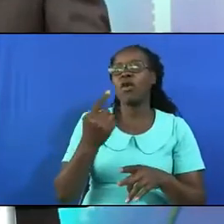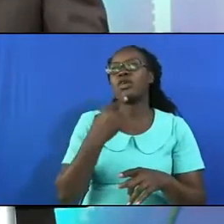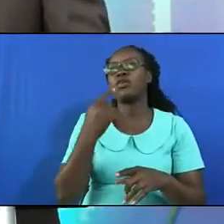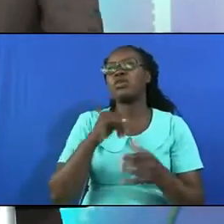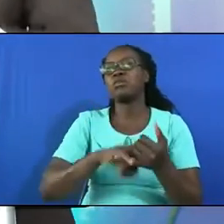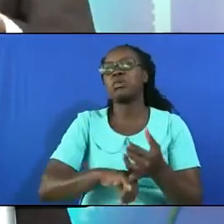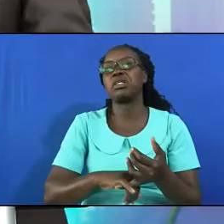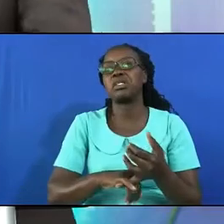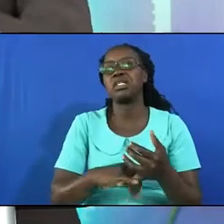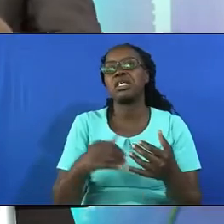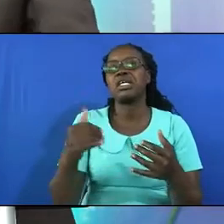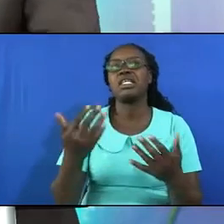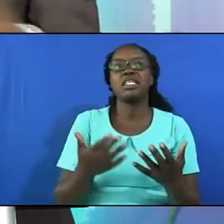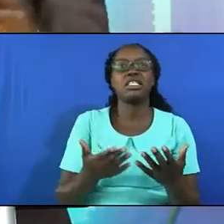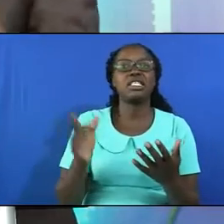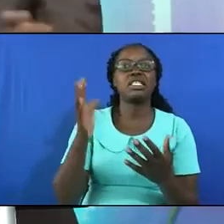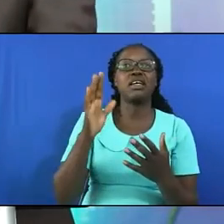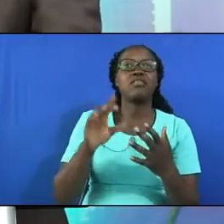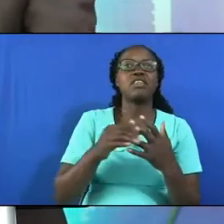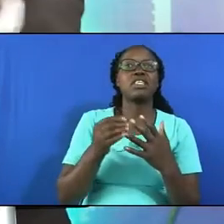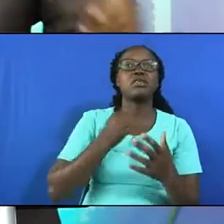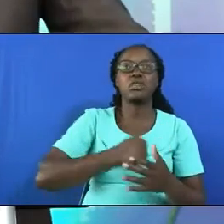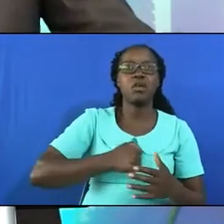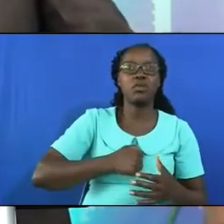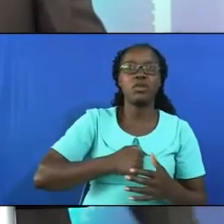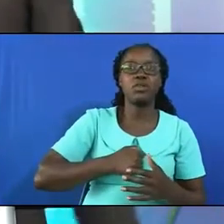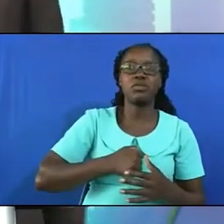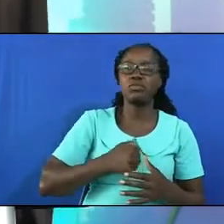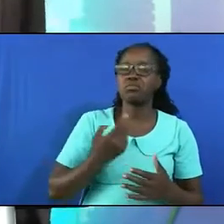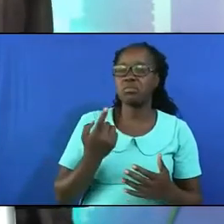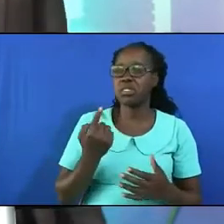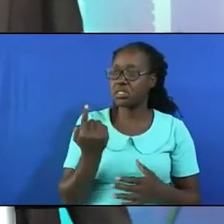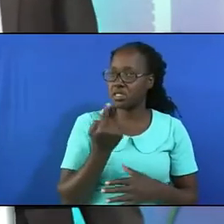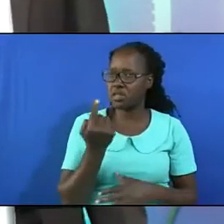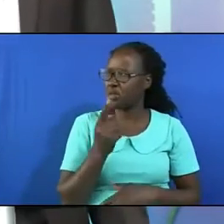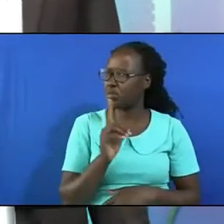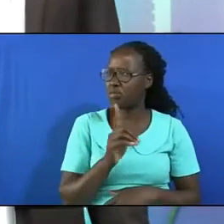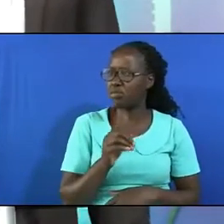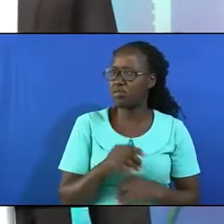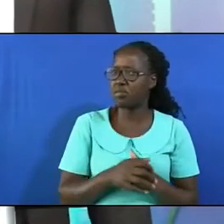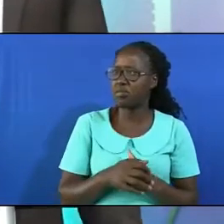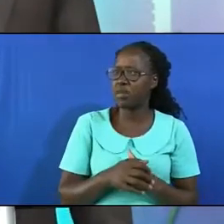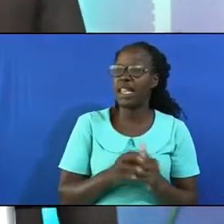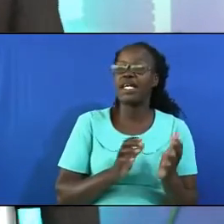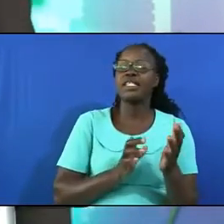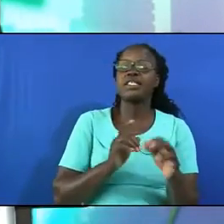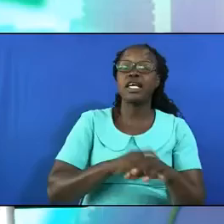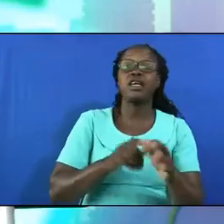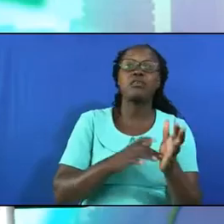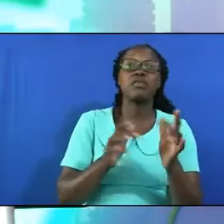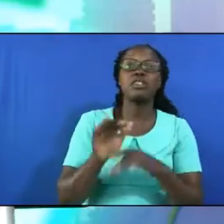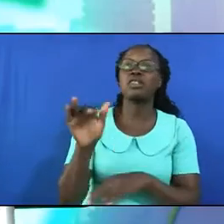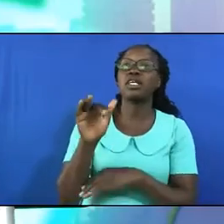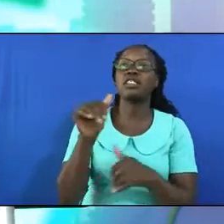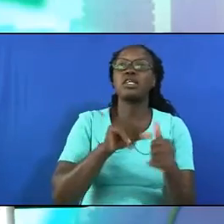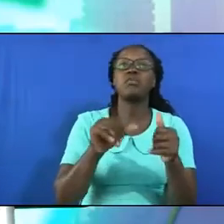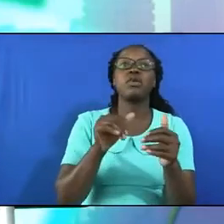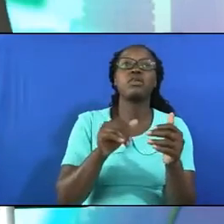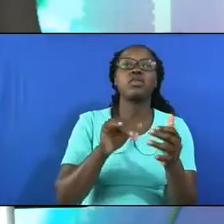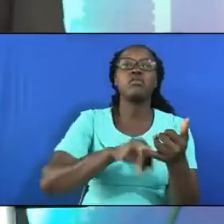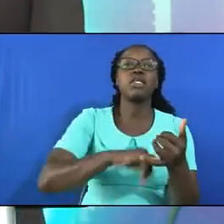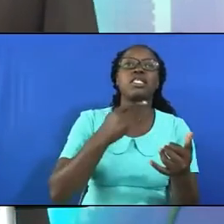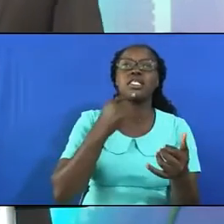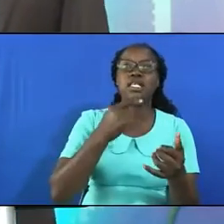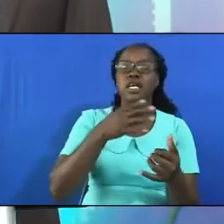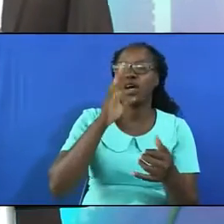was married, and he didn't begin with an apology that he's single. When Jesus was asked about marriage, he went straight away